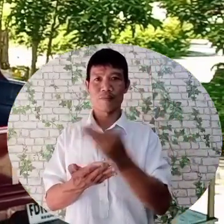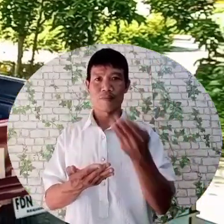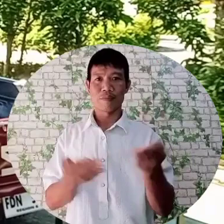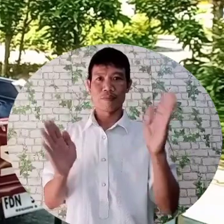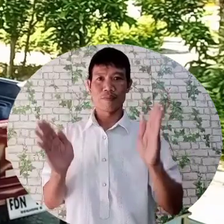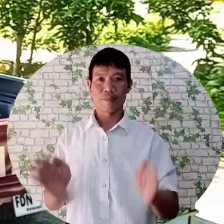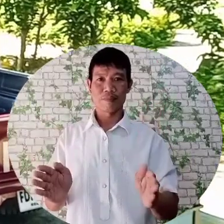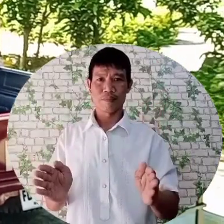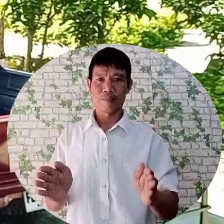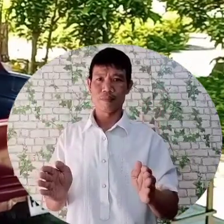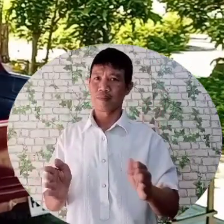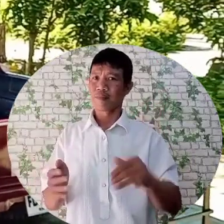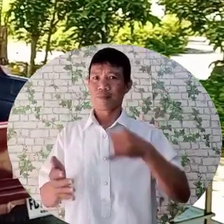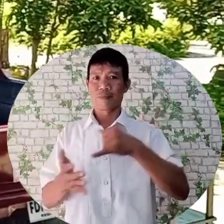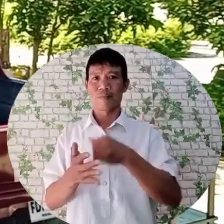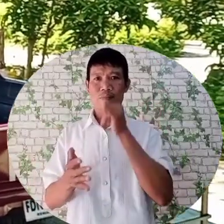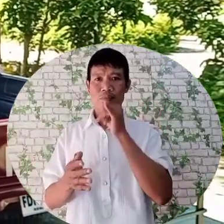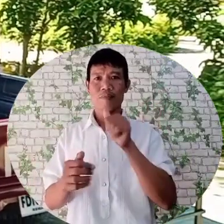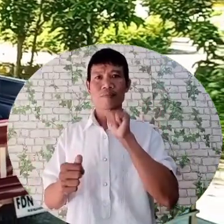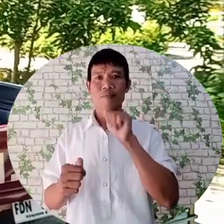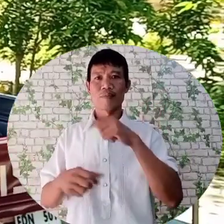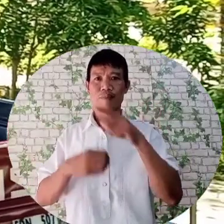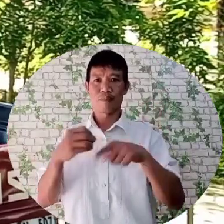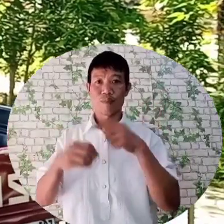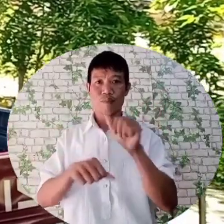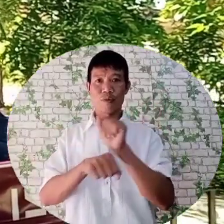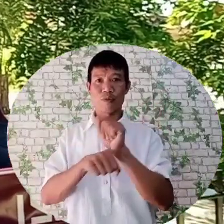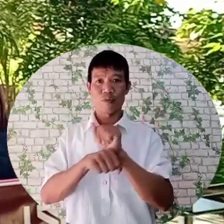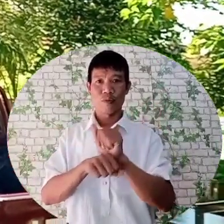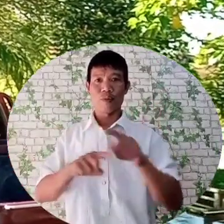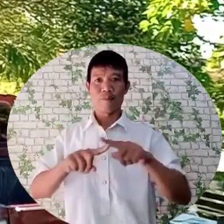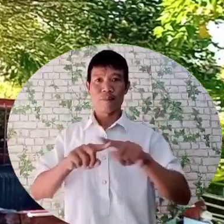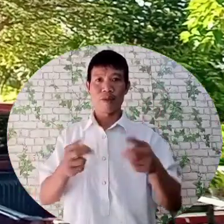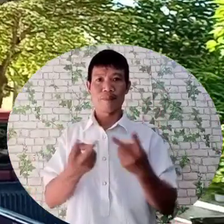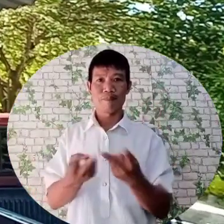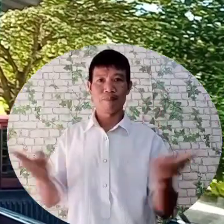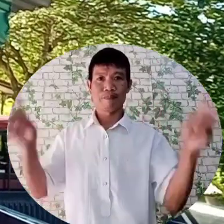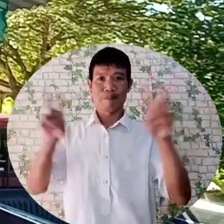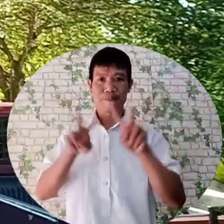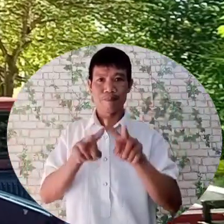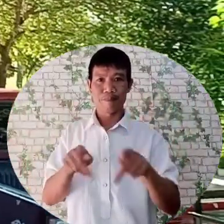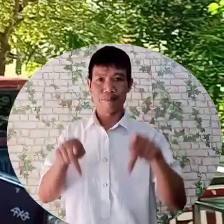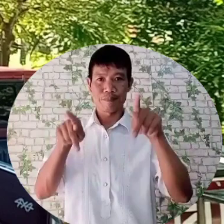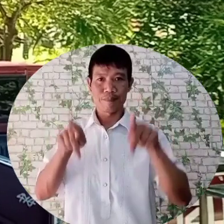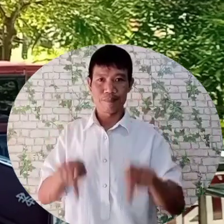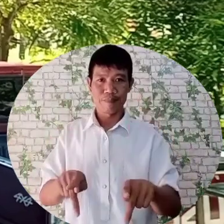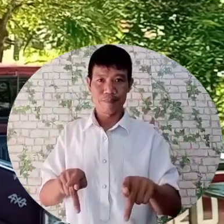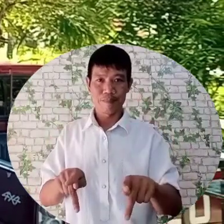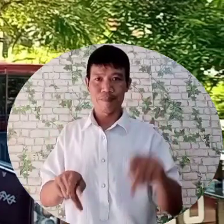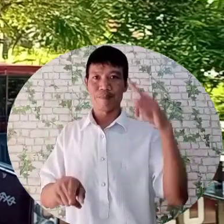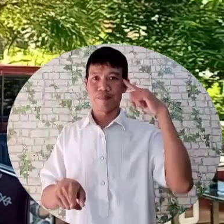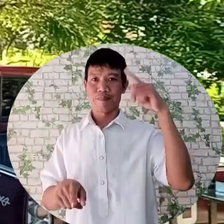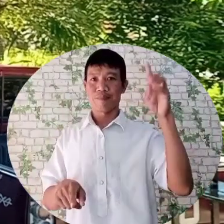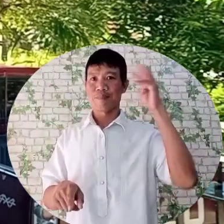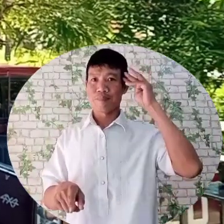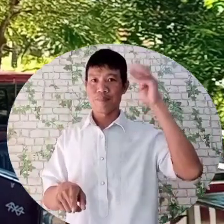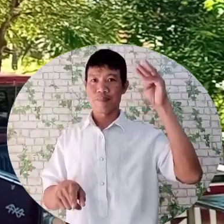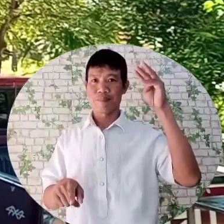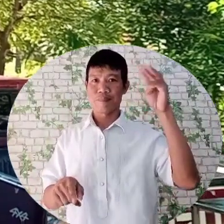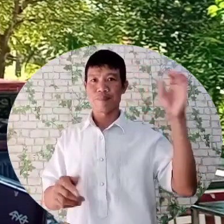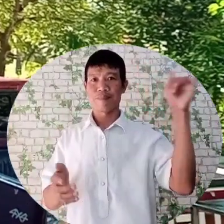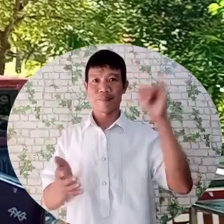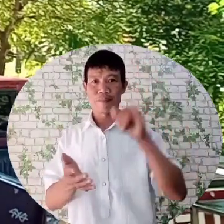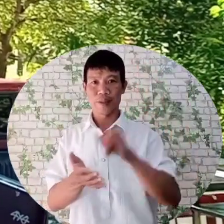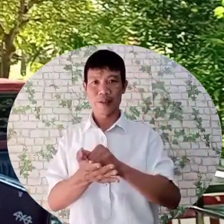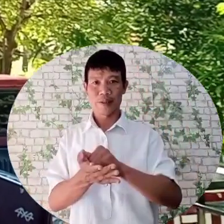not about carpentry job, but it is more on values of a person, in order for him that